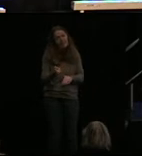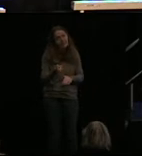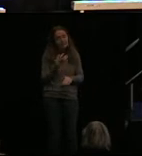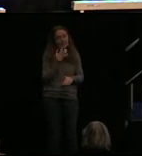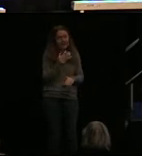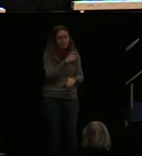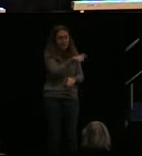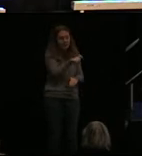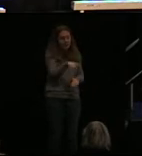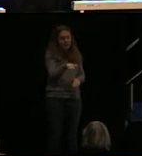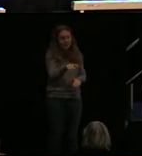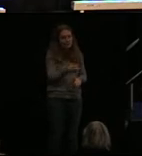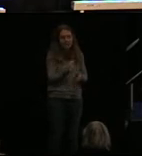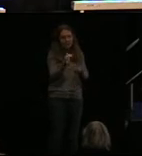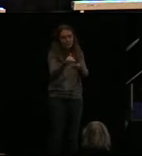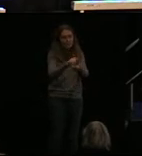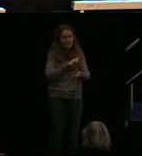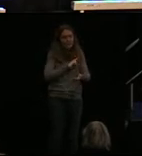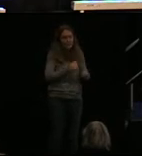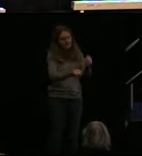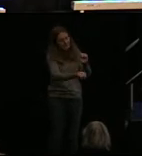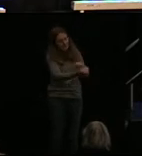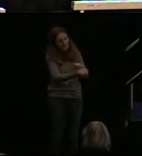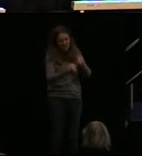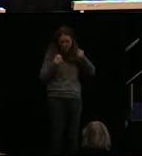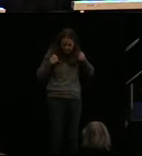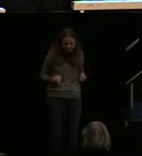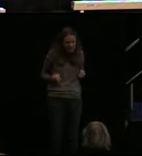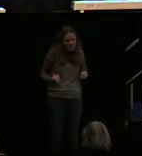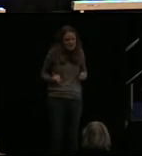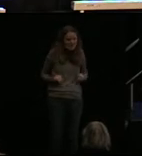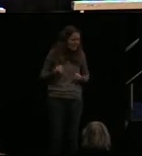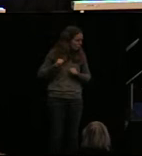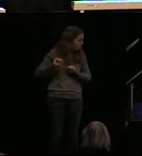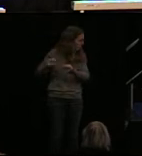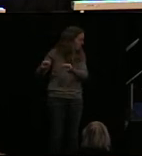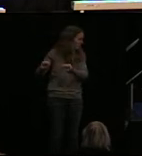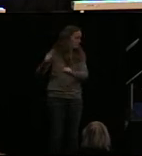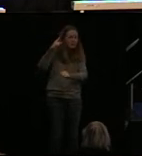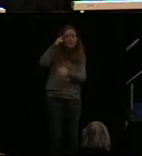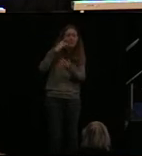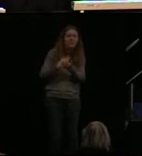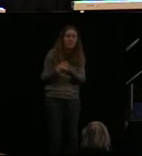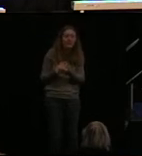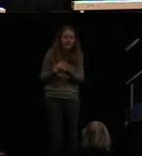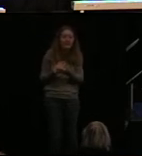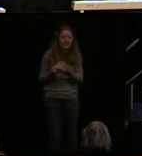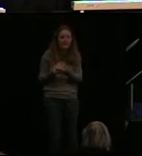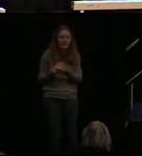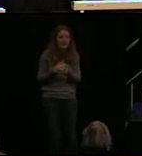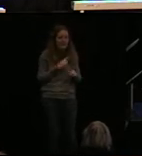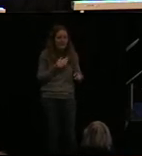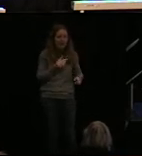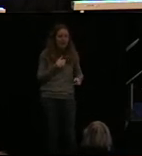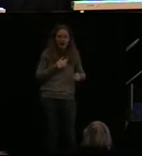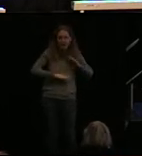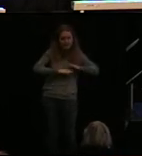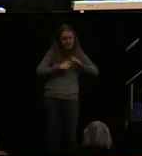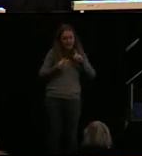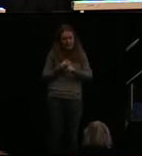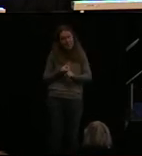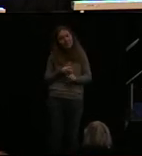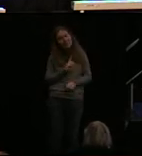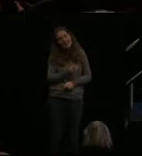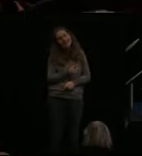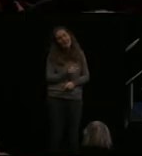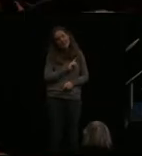Israel didn't was because they were stuck in their stubbornness and their refusal to believe. They were not with their hearts fully committed